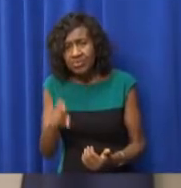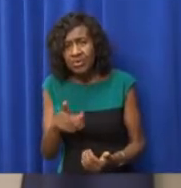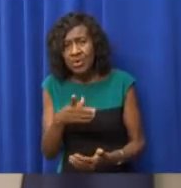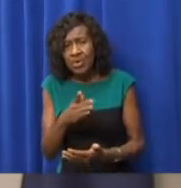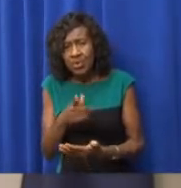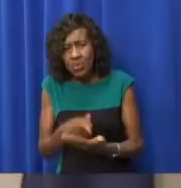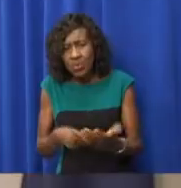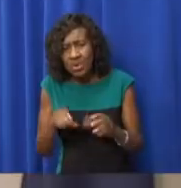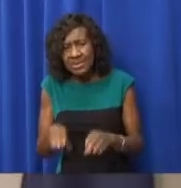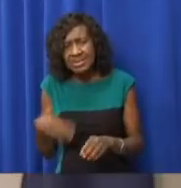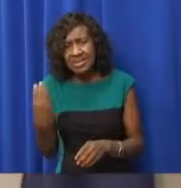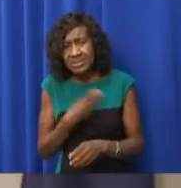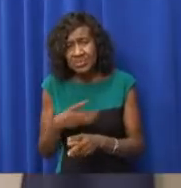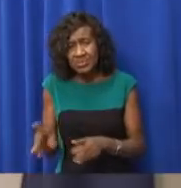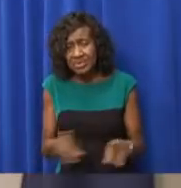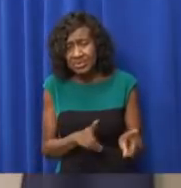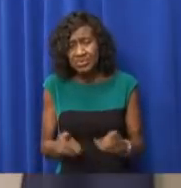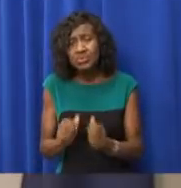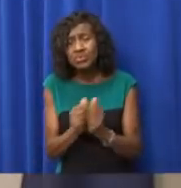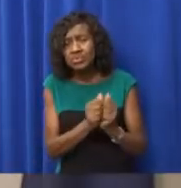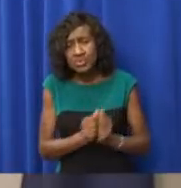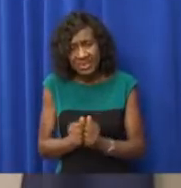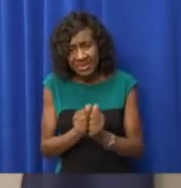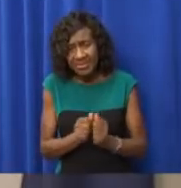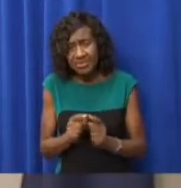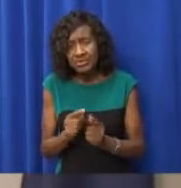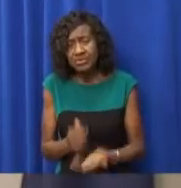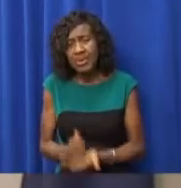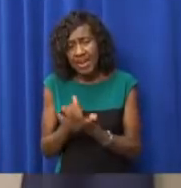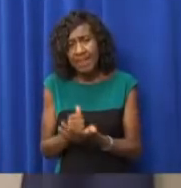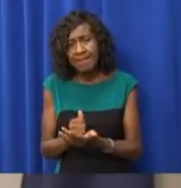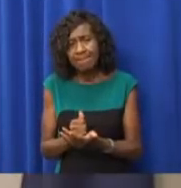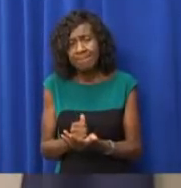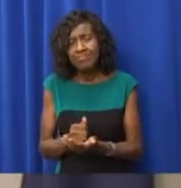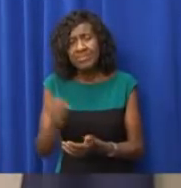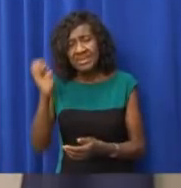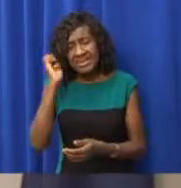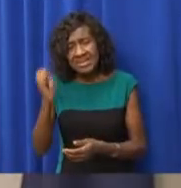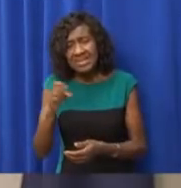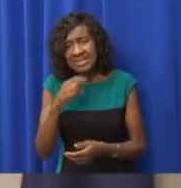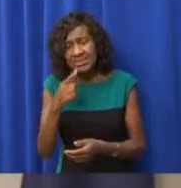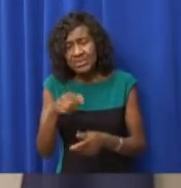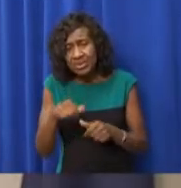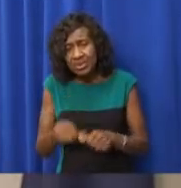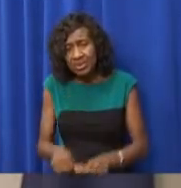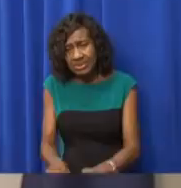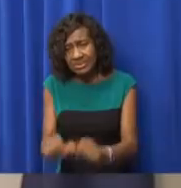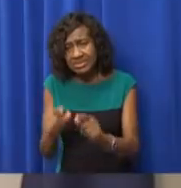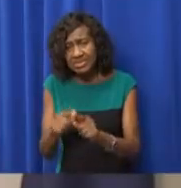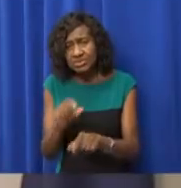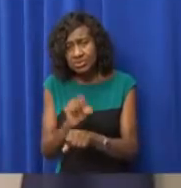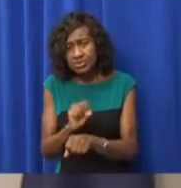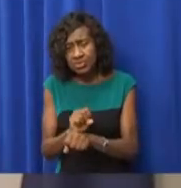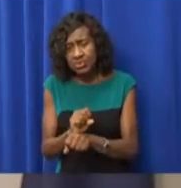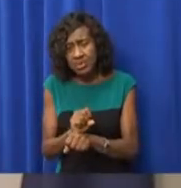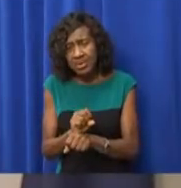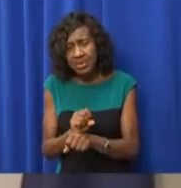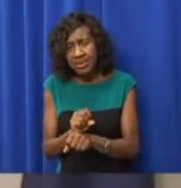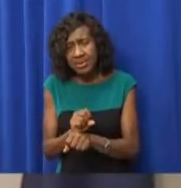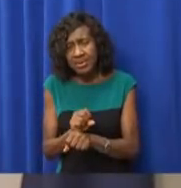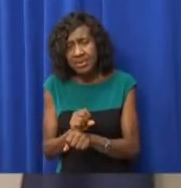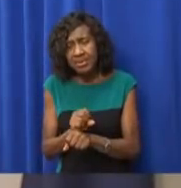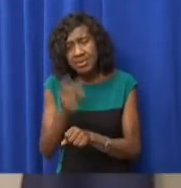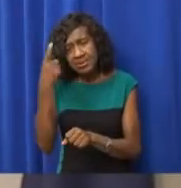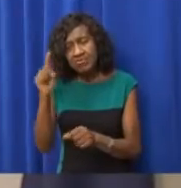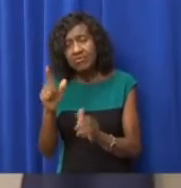move forward positively? Locally, it is my aim to continue to work towards the creation of the lasting